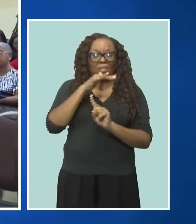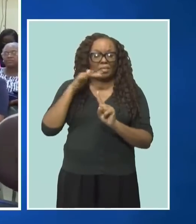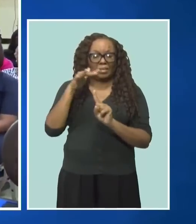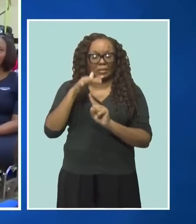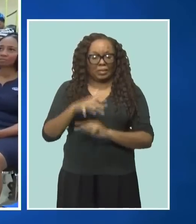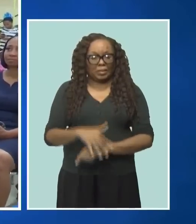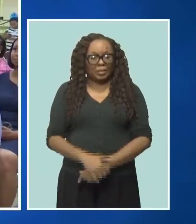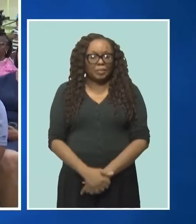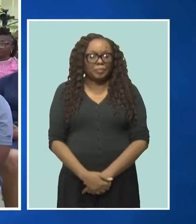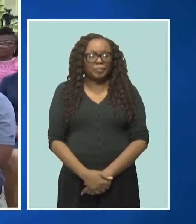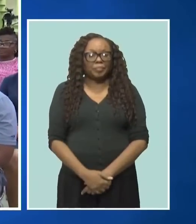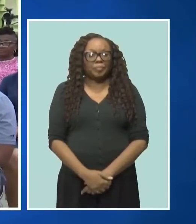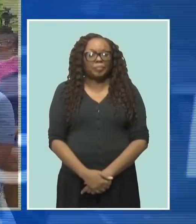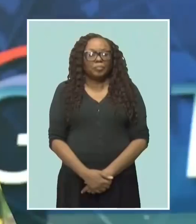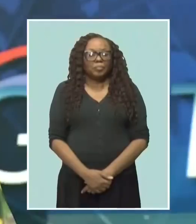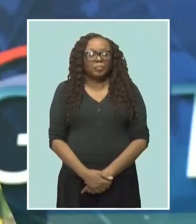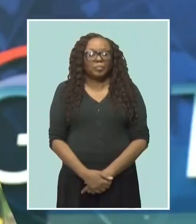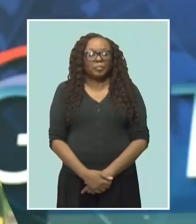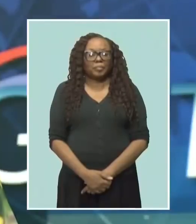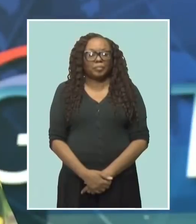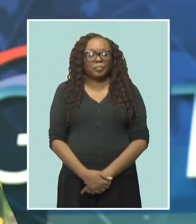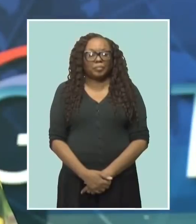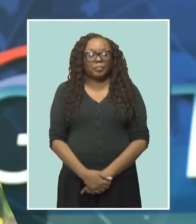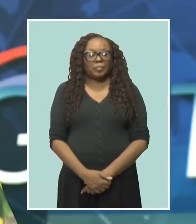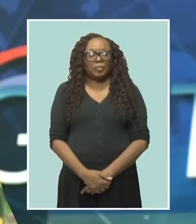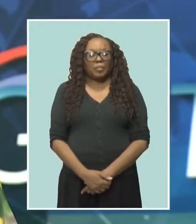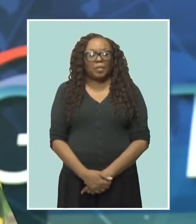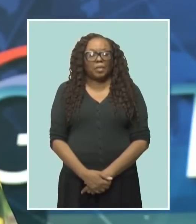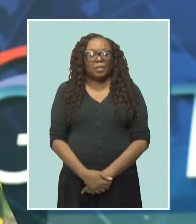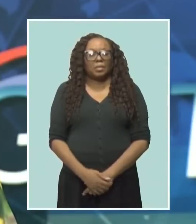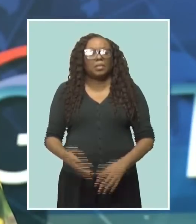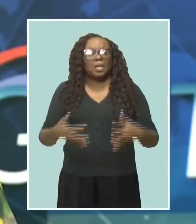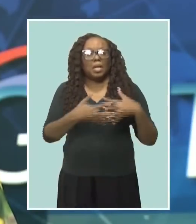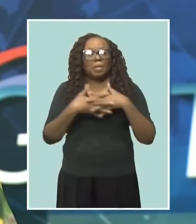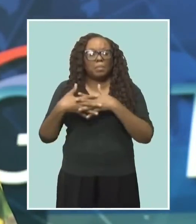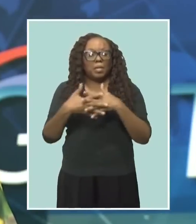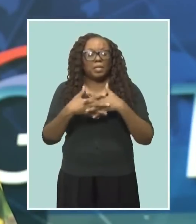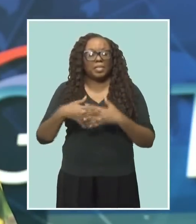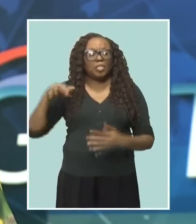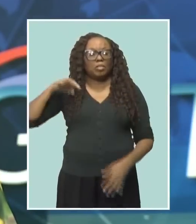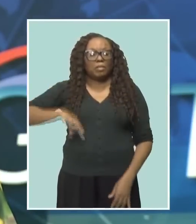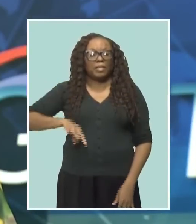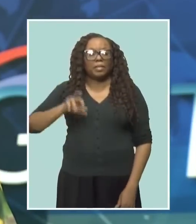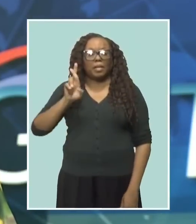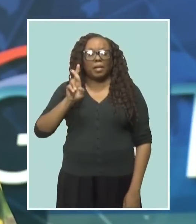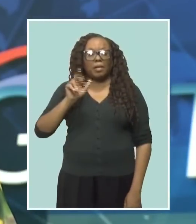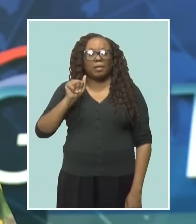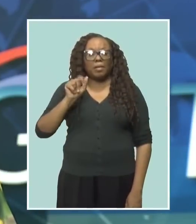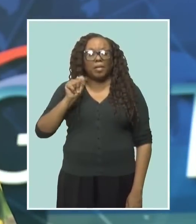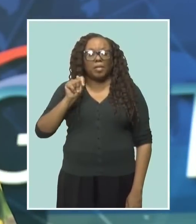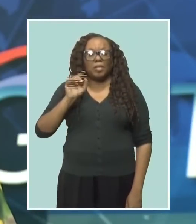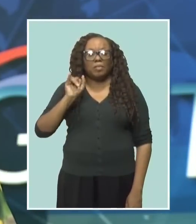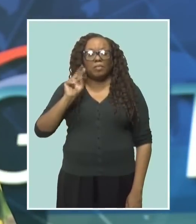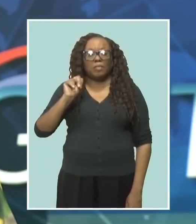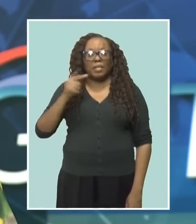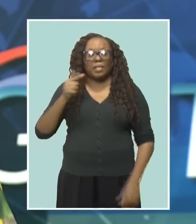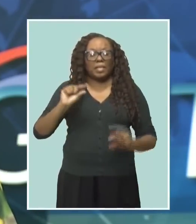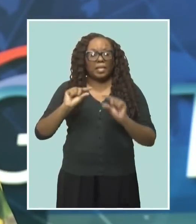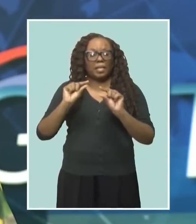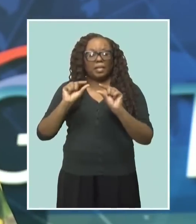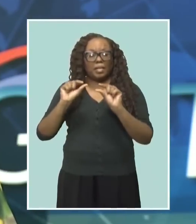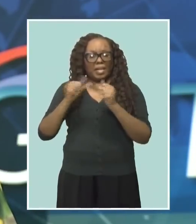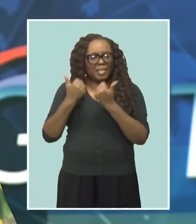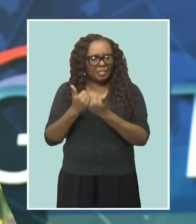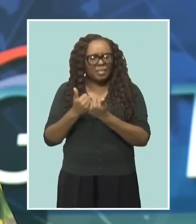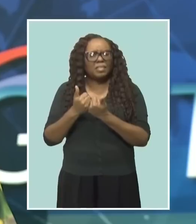Henry, CBC News. Barbados' upgrade from the American credit rating agency Fitch Incorporated has